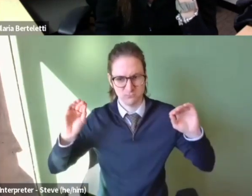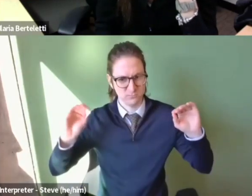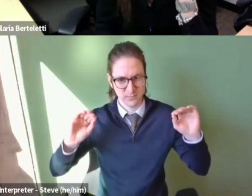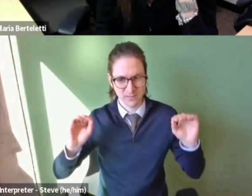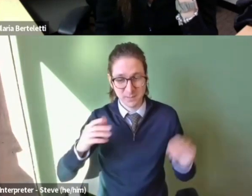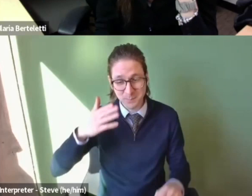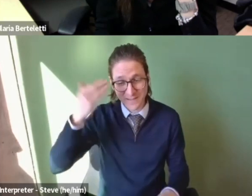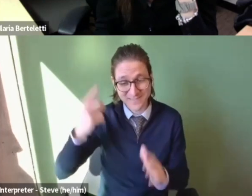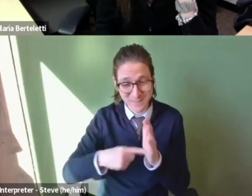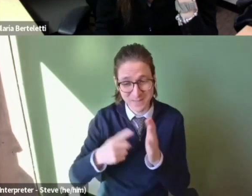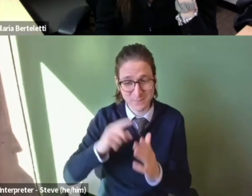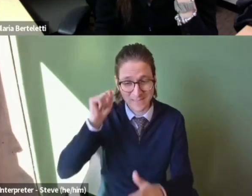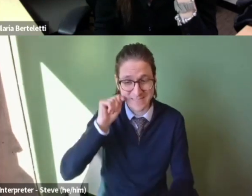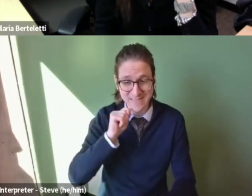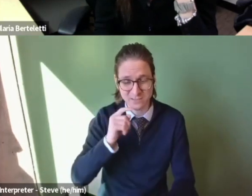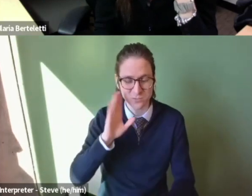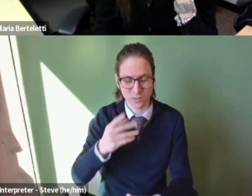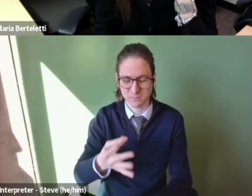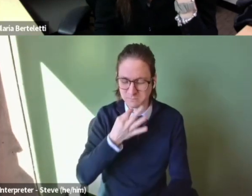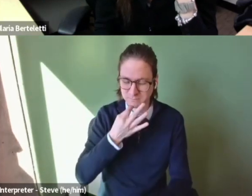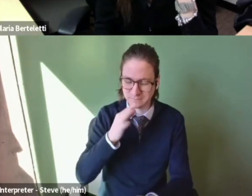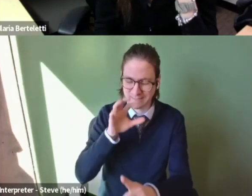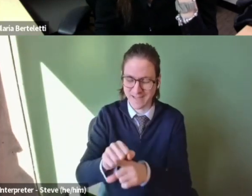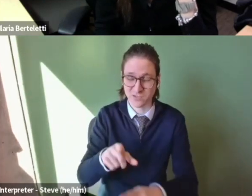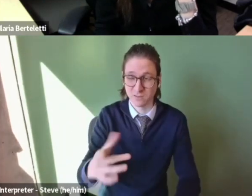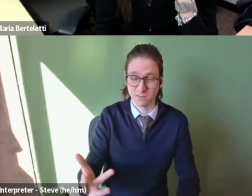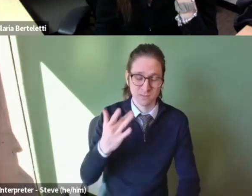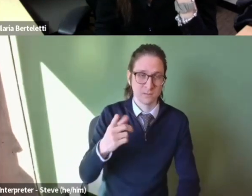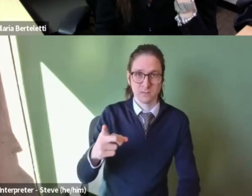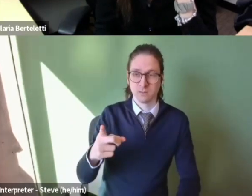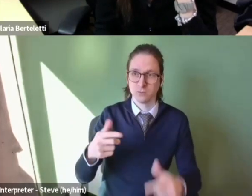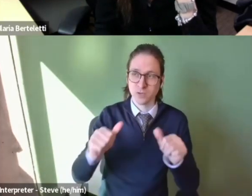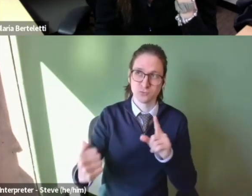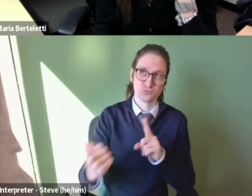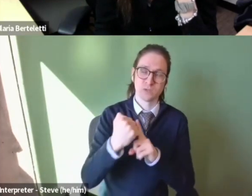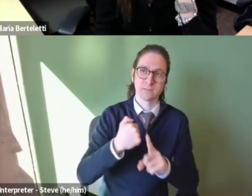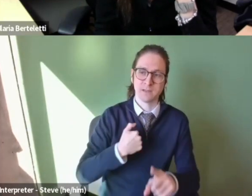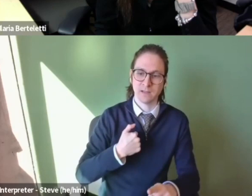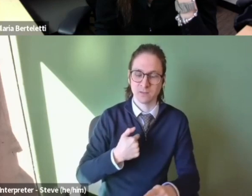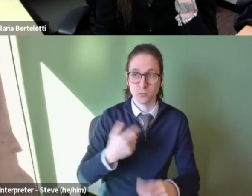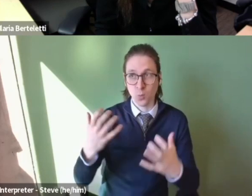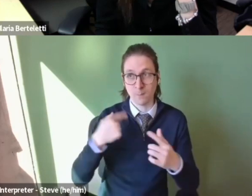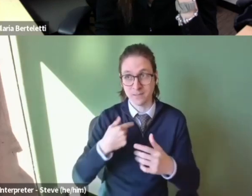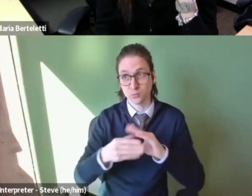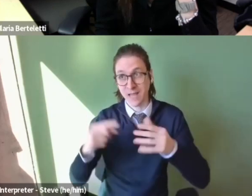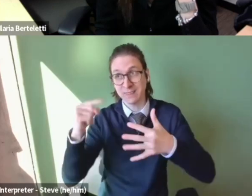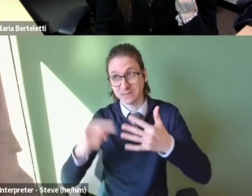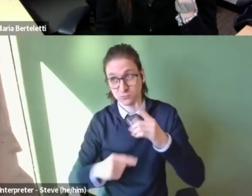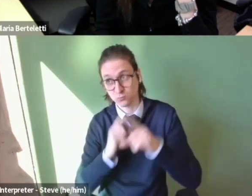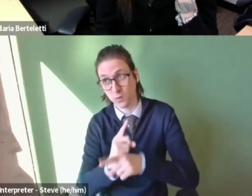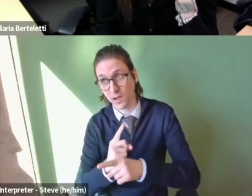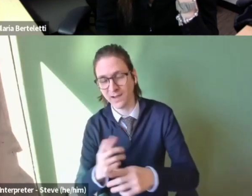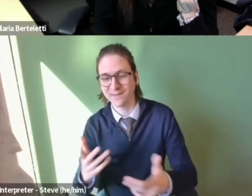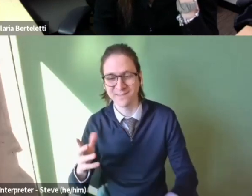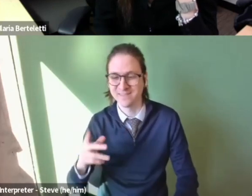thinking you're trying to yank their chain and get them to say what you want them to say to totally turn the thing